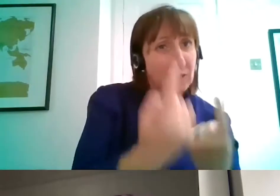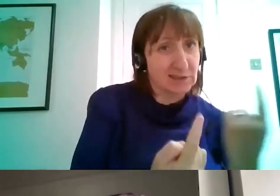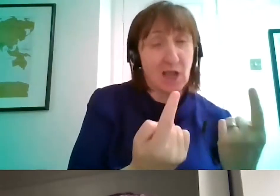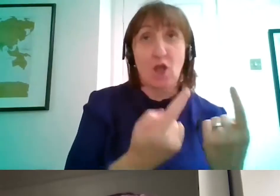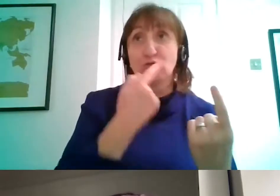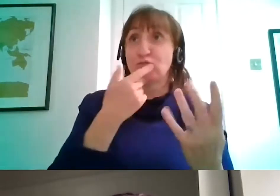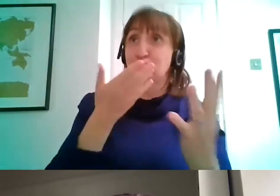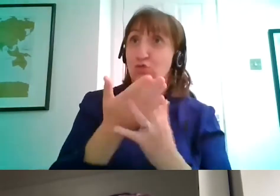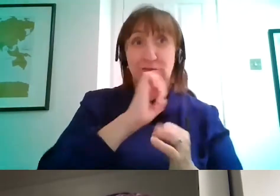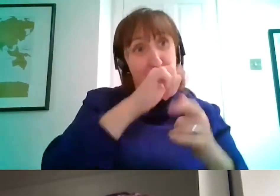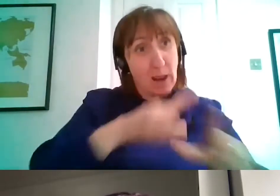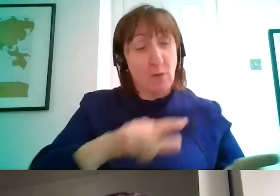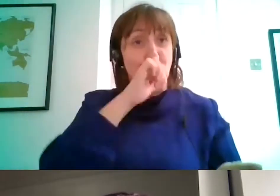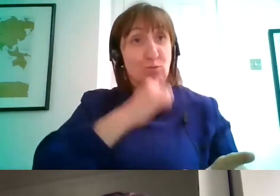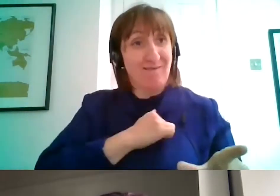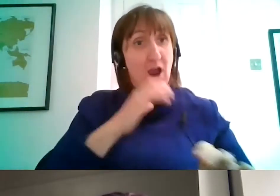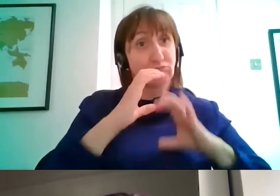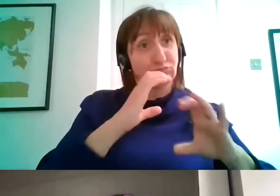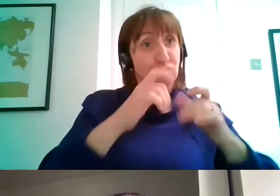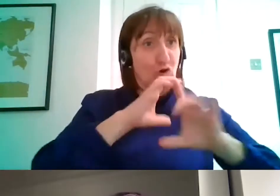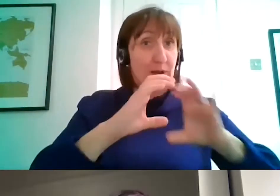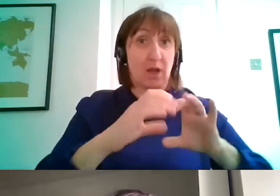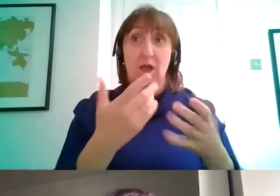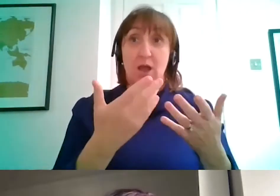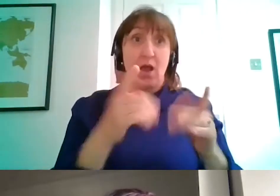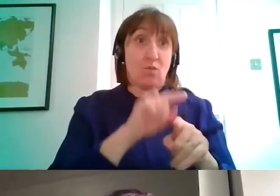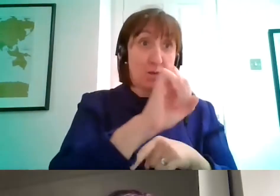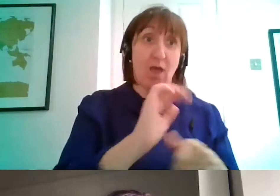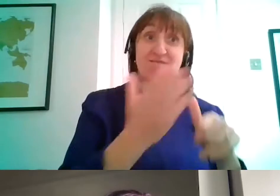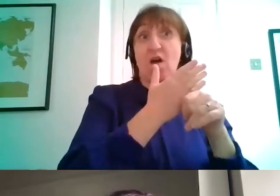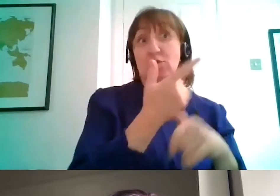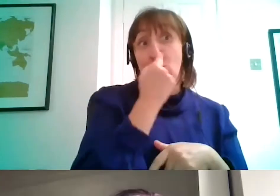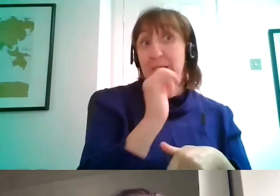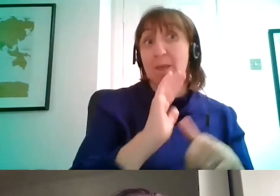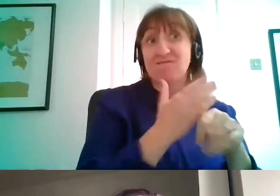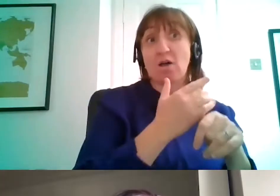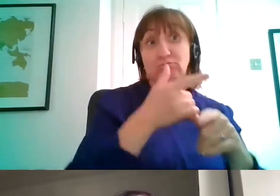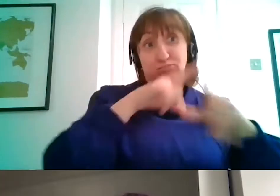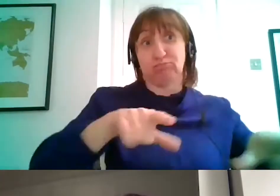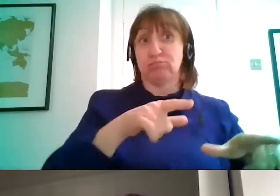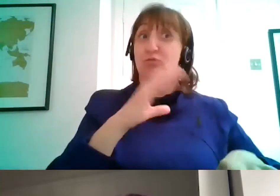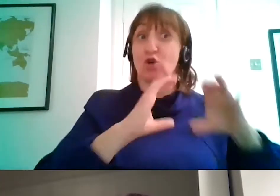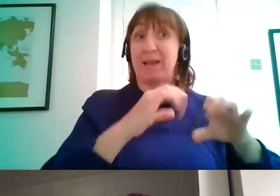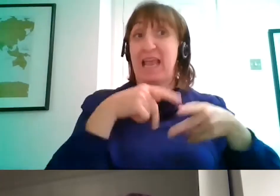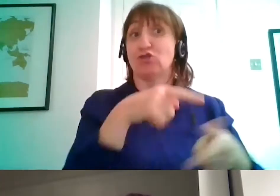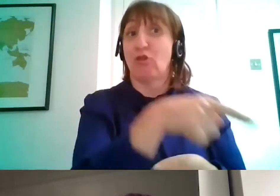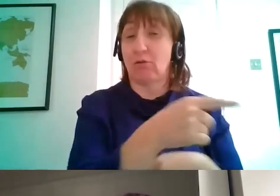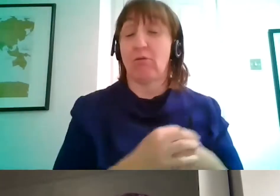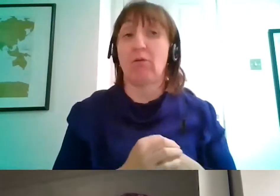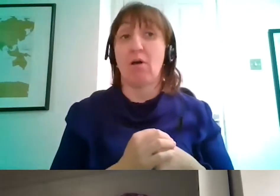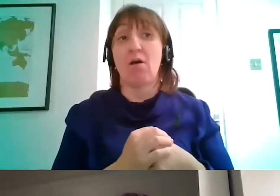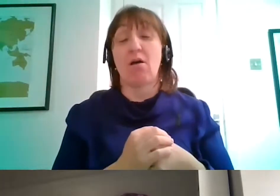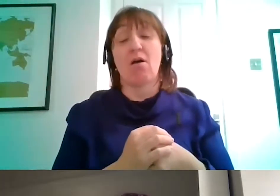the language that is their preferred form of communication, may also be their first form of communication. And BSL